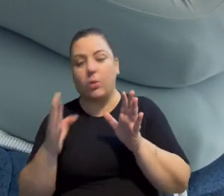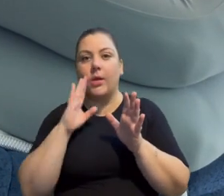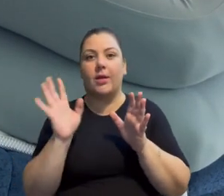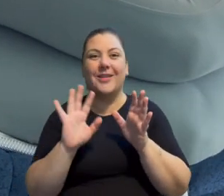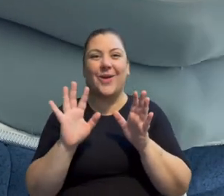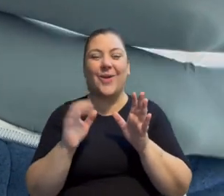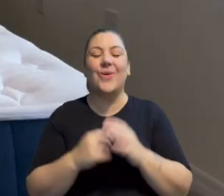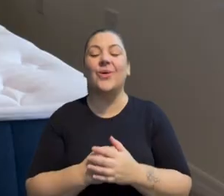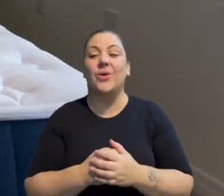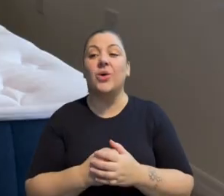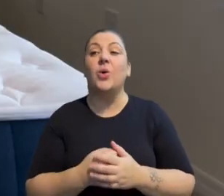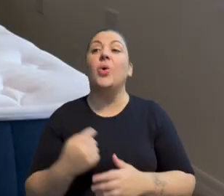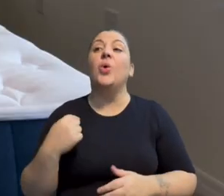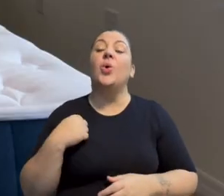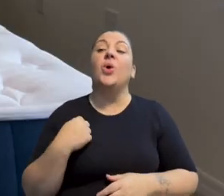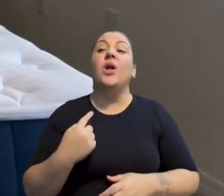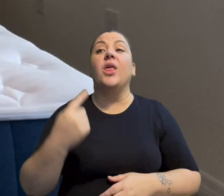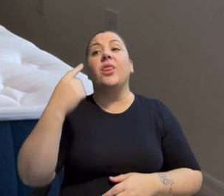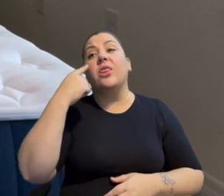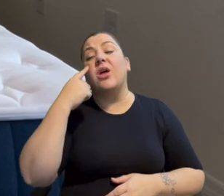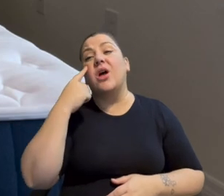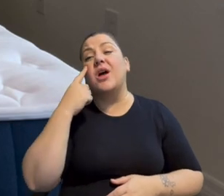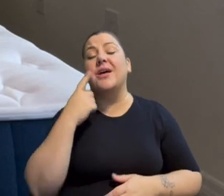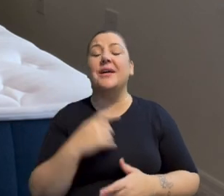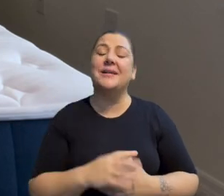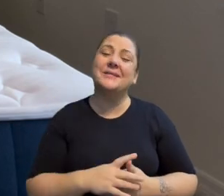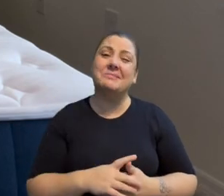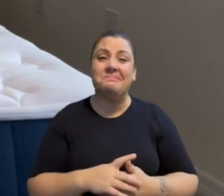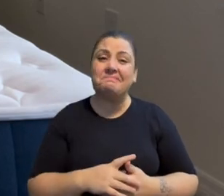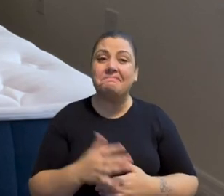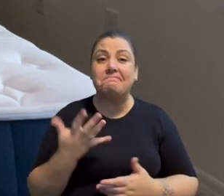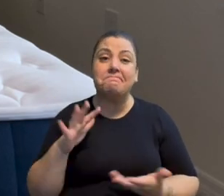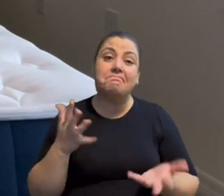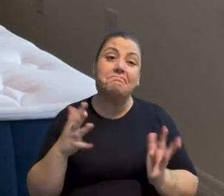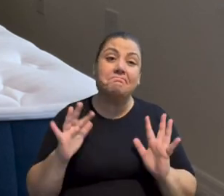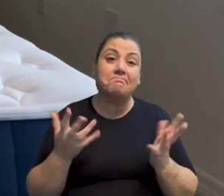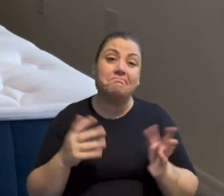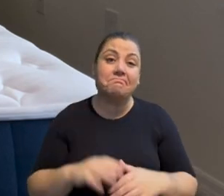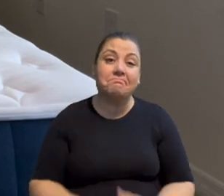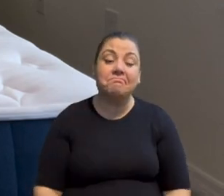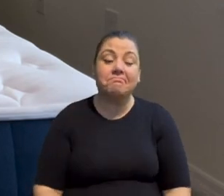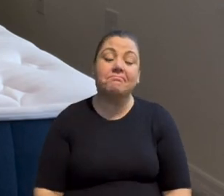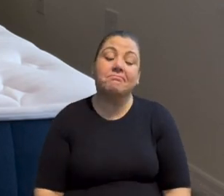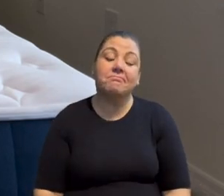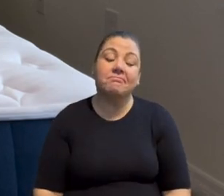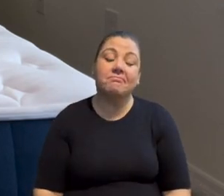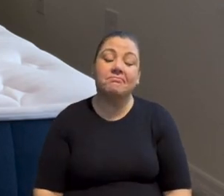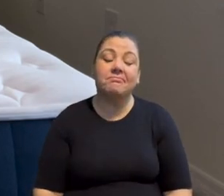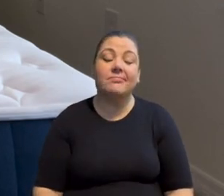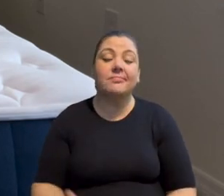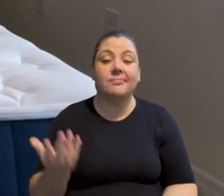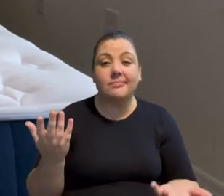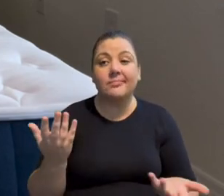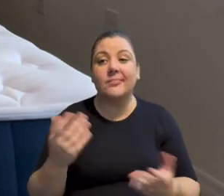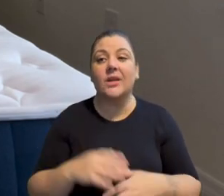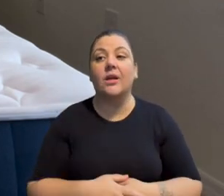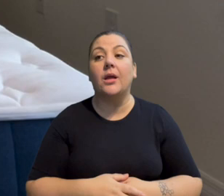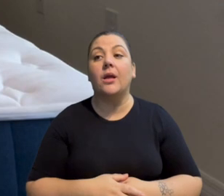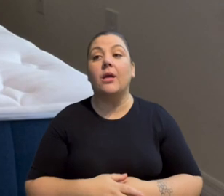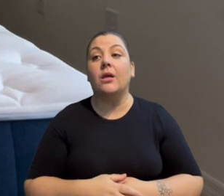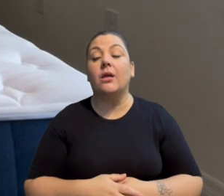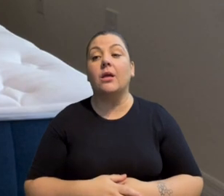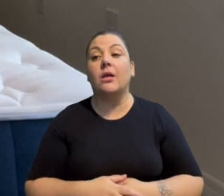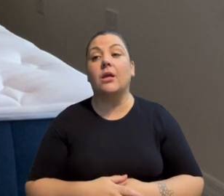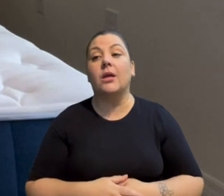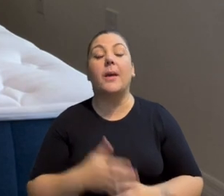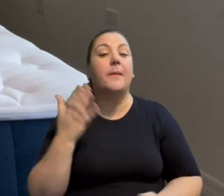We felt like Bear Elite Hybrid did just kind of average in this category. It could be because the mattress